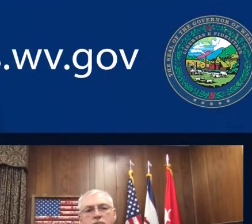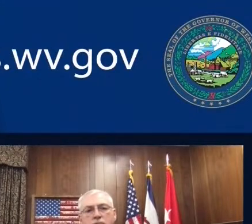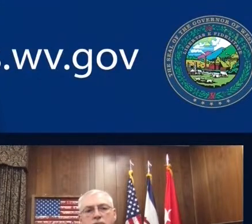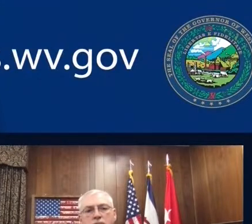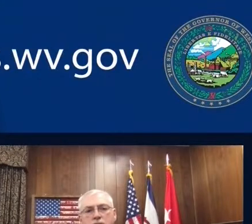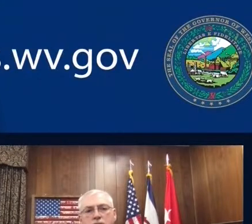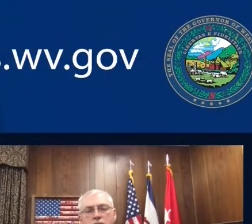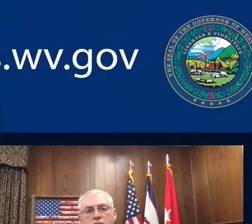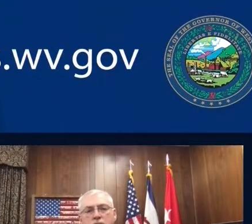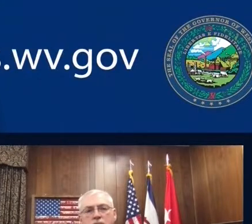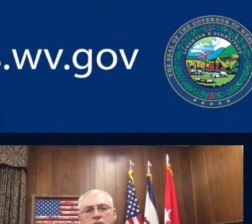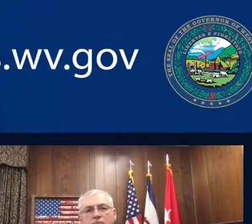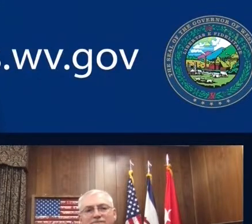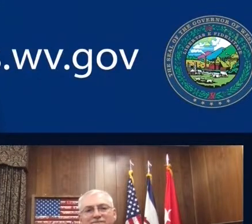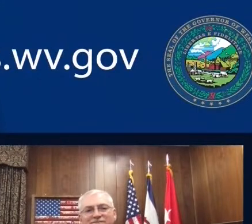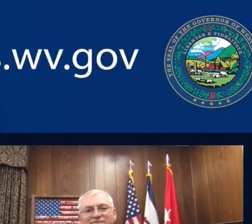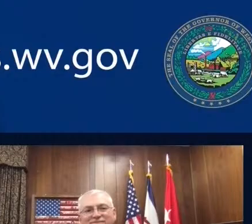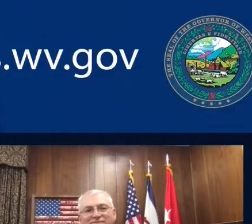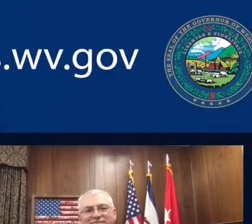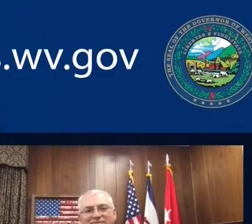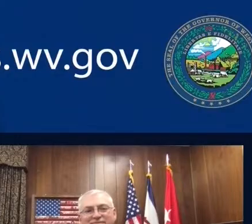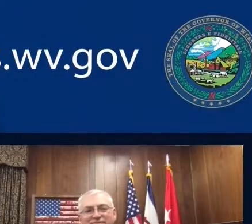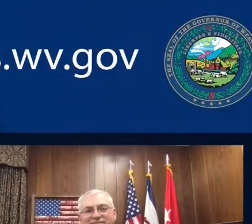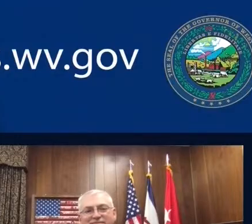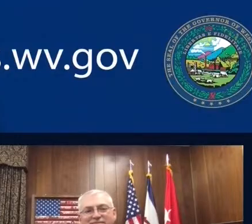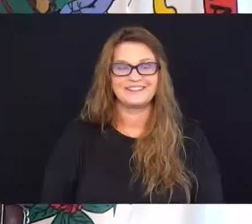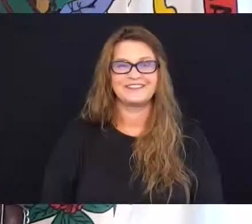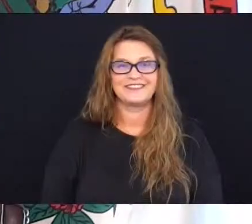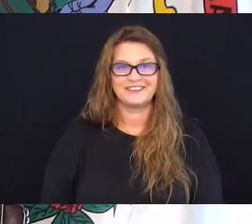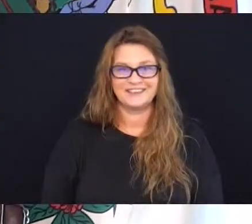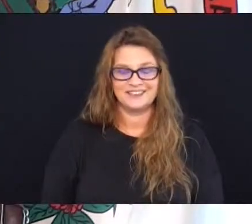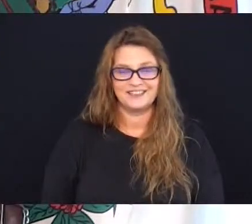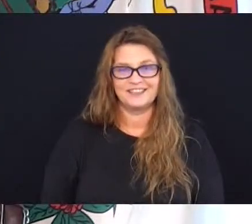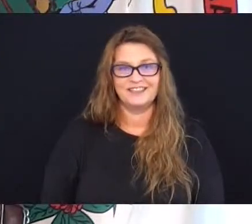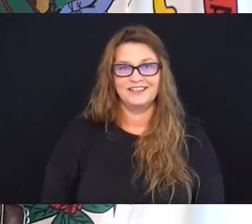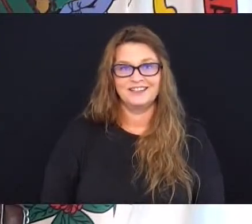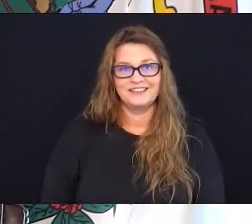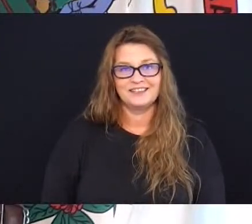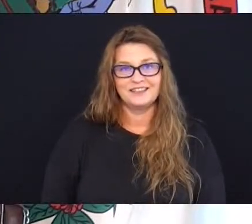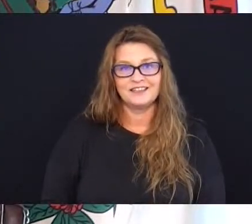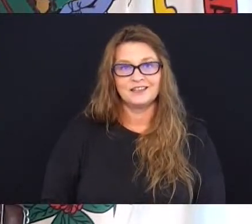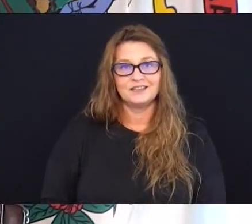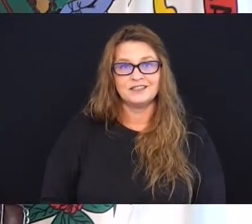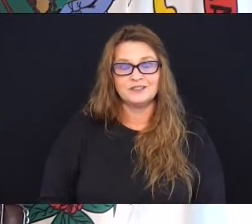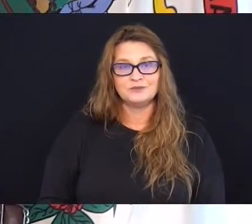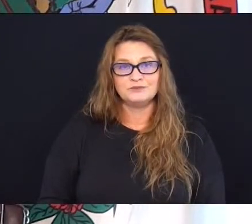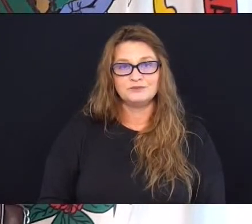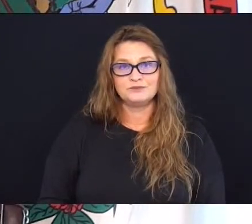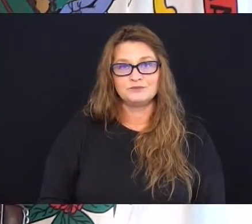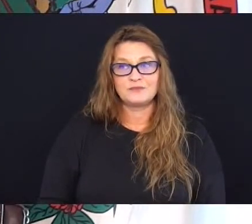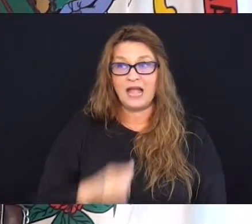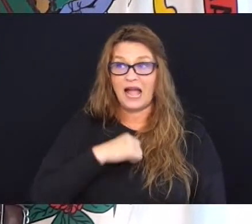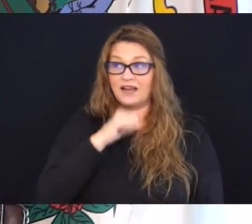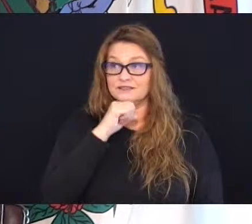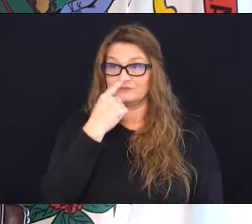I hope so, Kenny. Hope and pray so in every way. Not that I've minded coming in front of everyone,